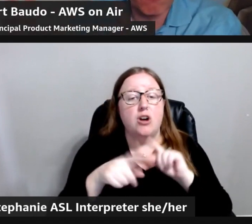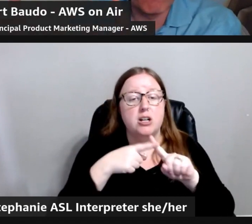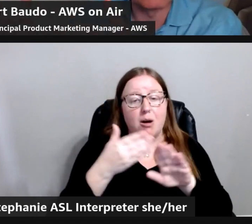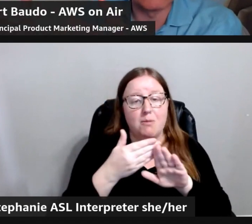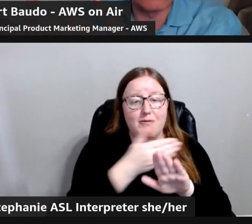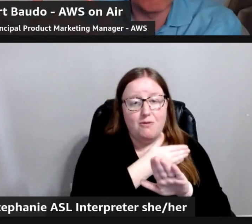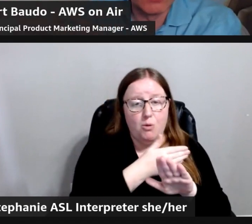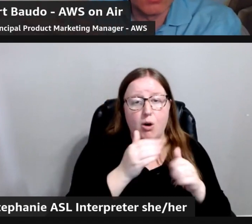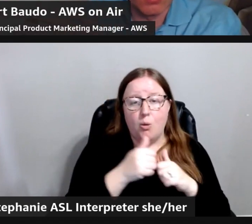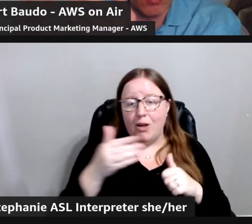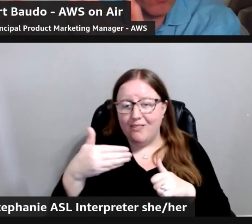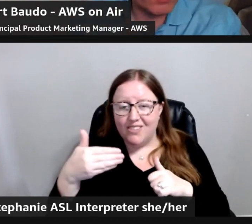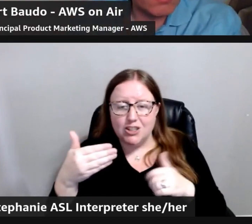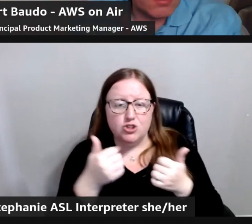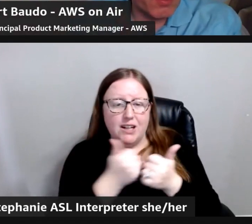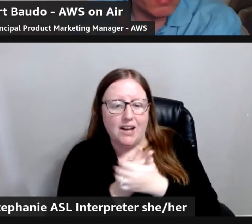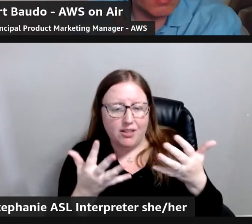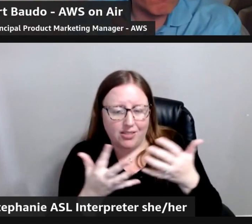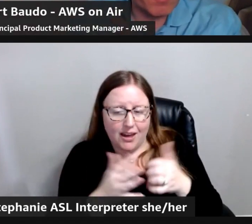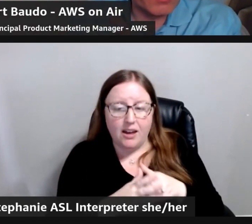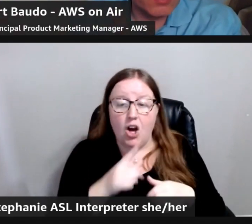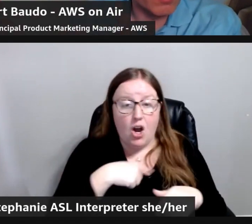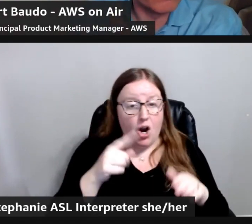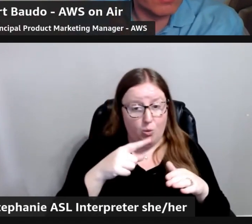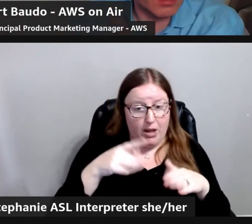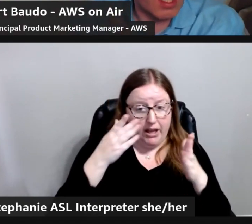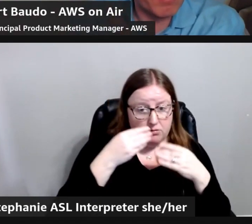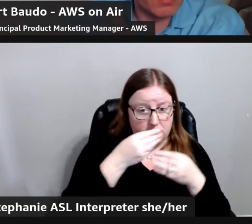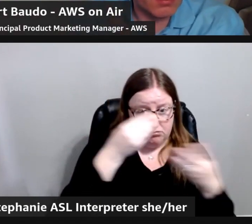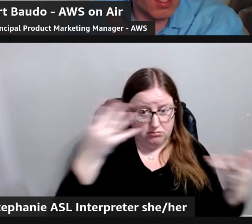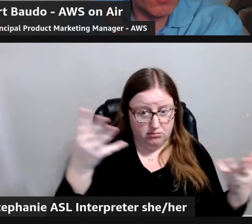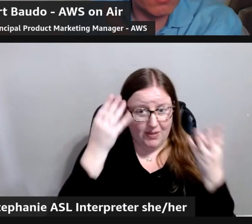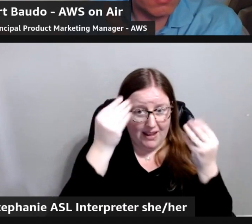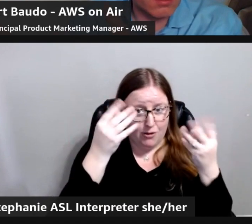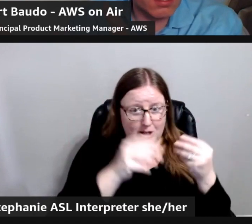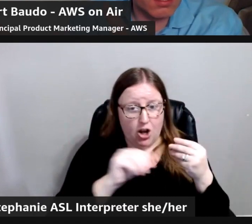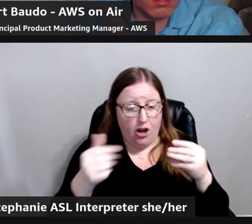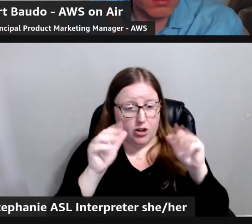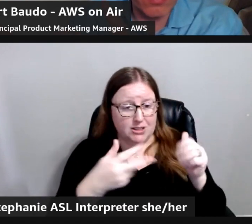kind of fish and stuff. Are we supplying that information so others can copy